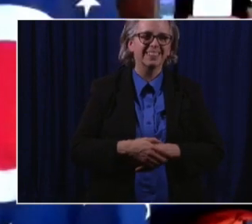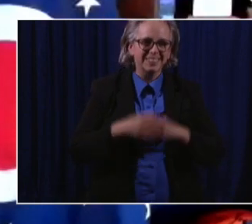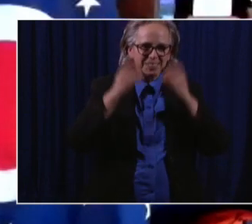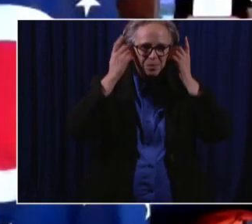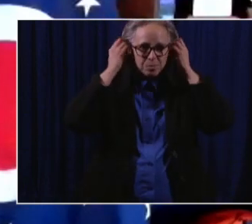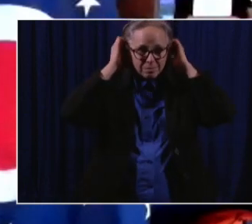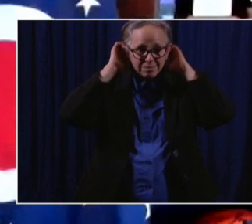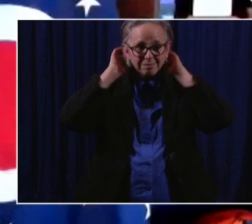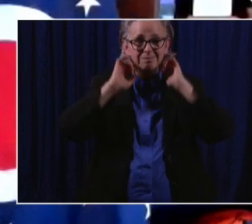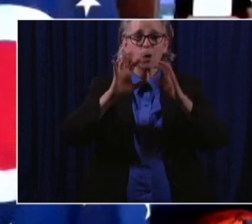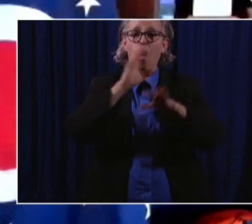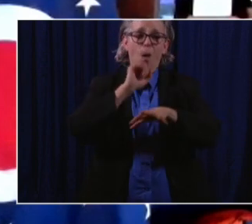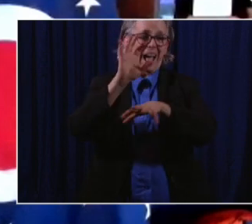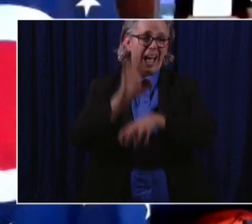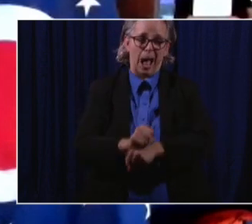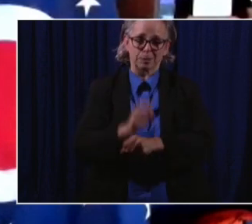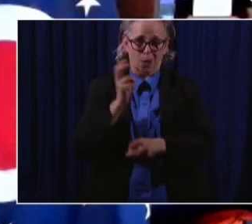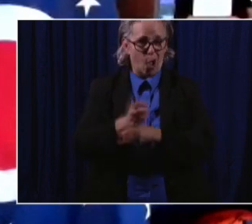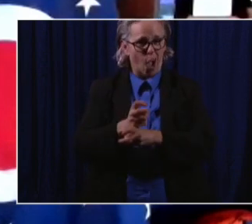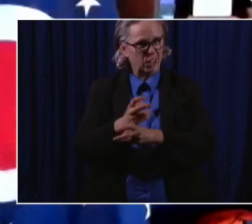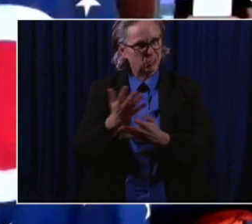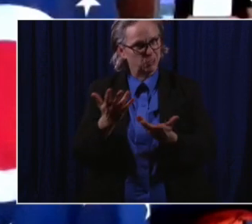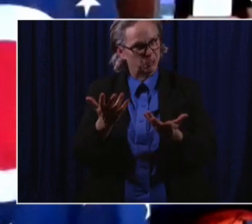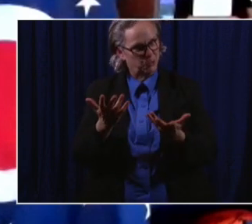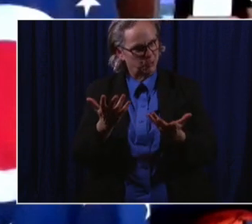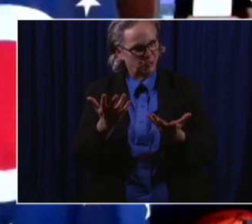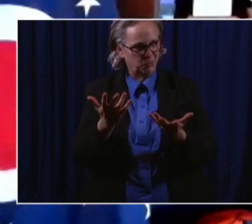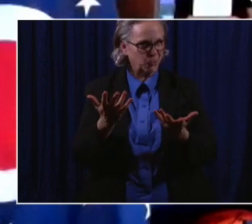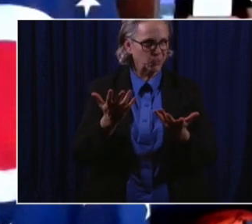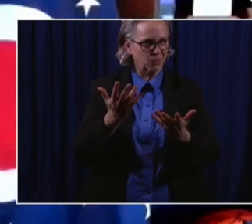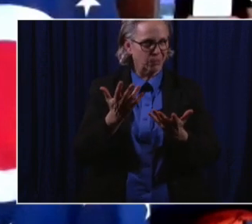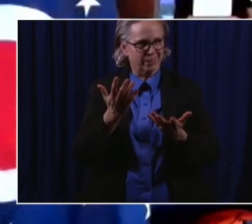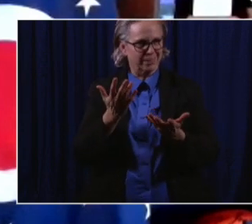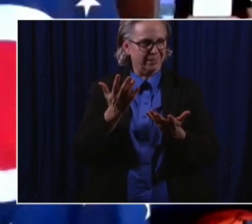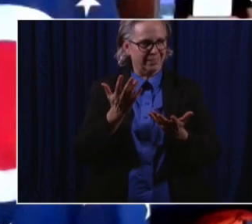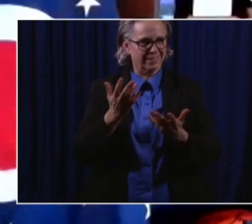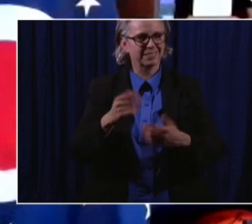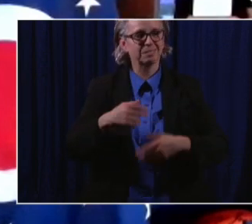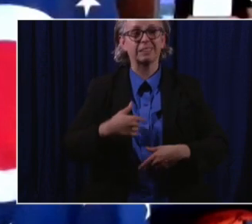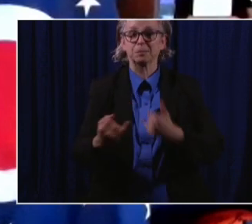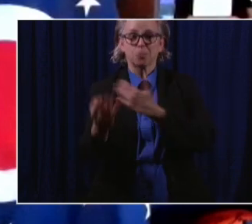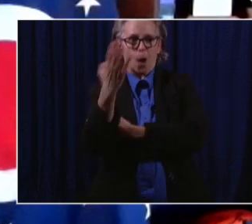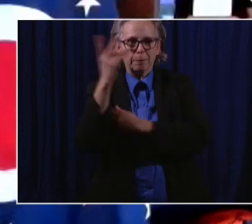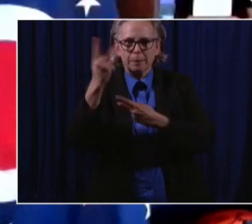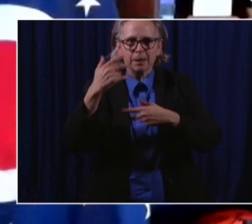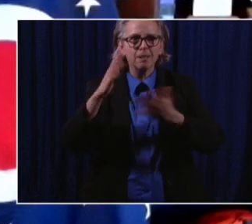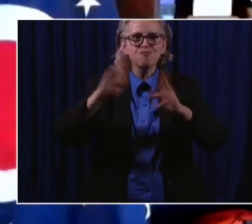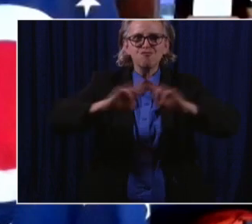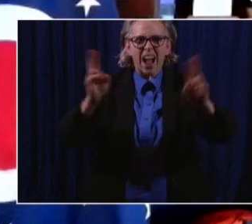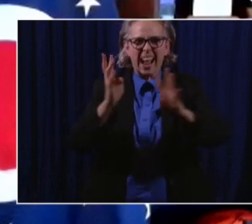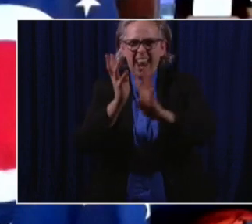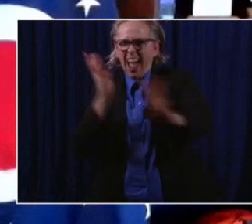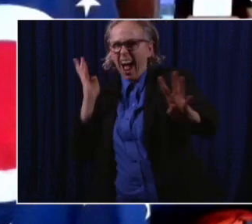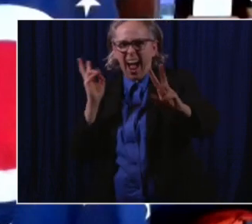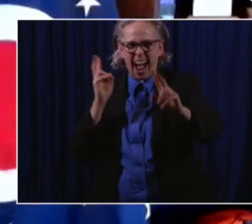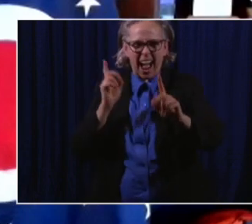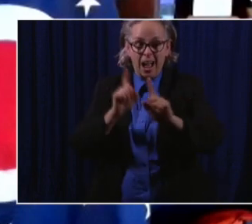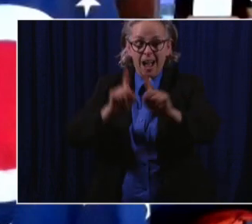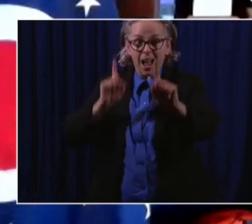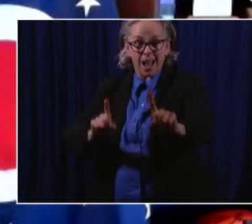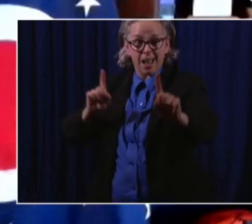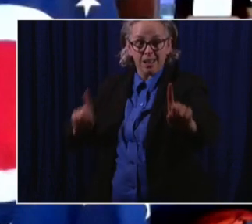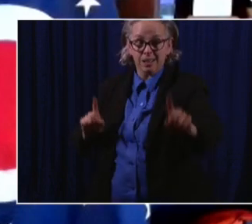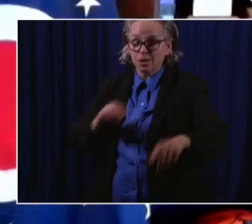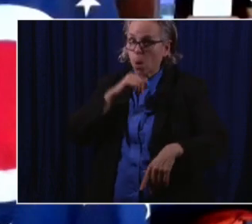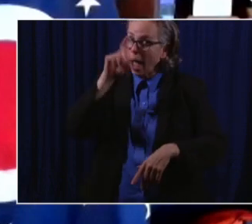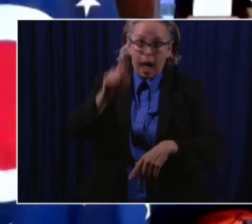say I was looking at some of the video showing people standing in line. And you remember, you don't have to stand in line in Ohio. There's